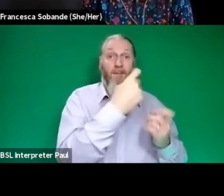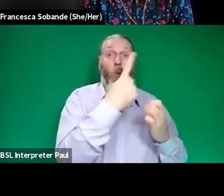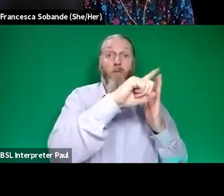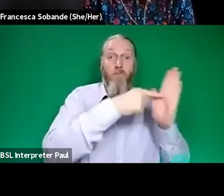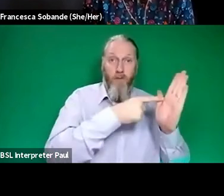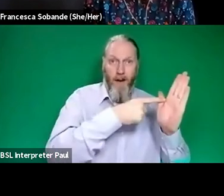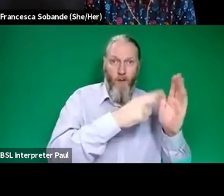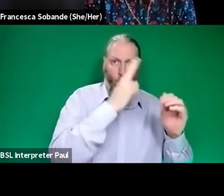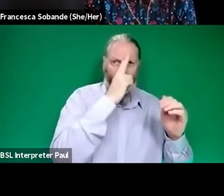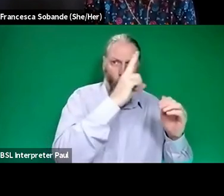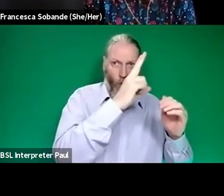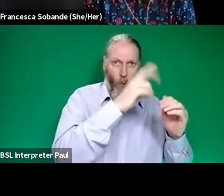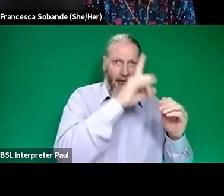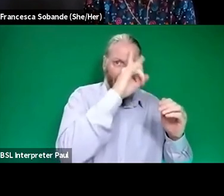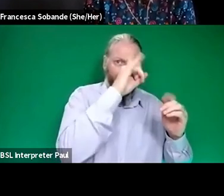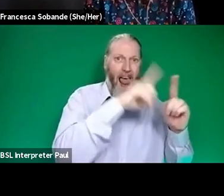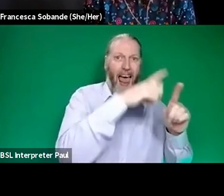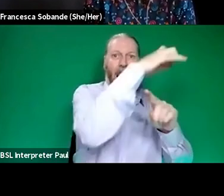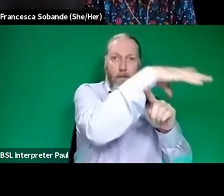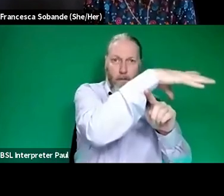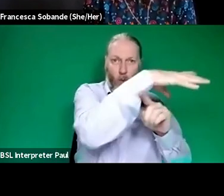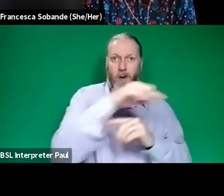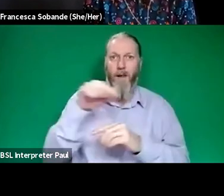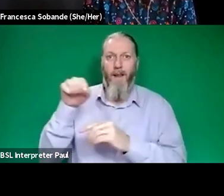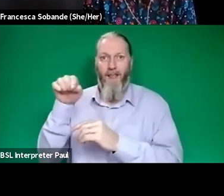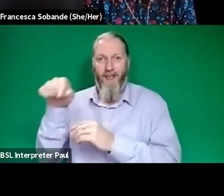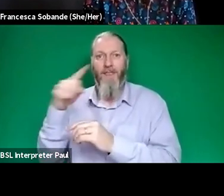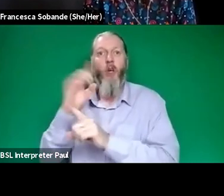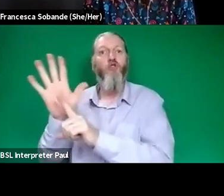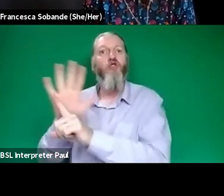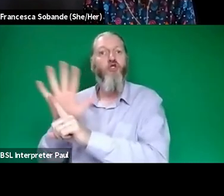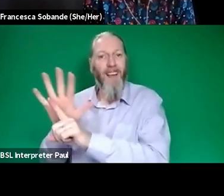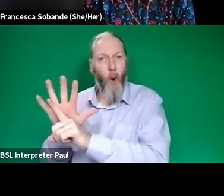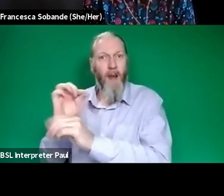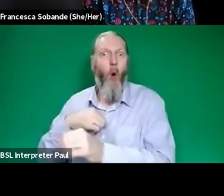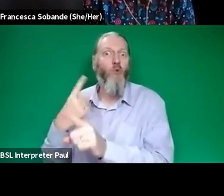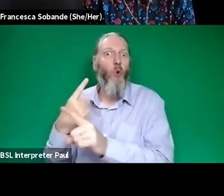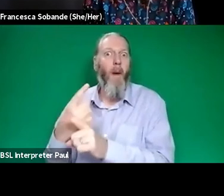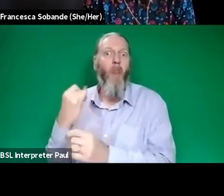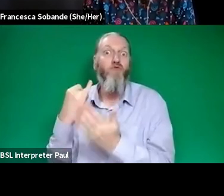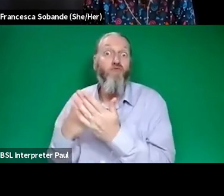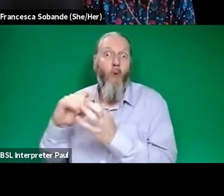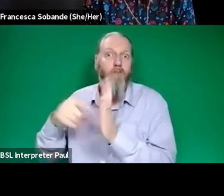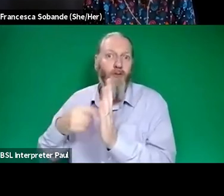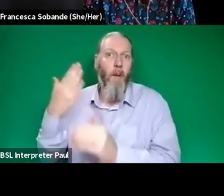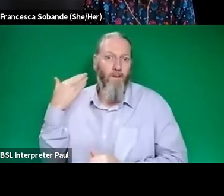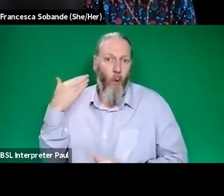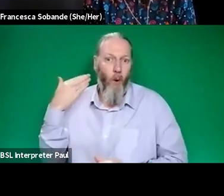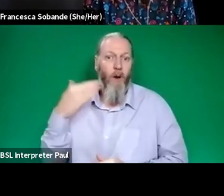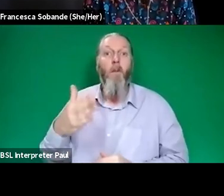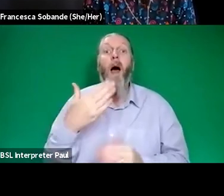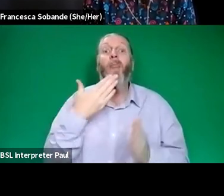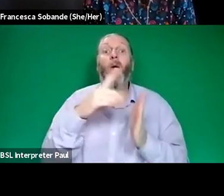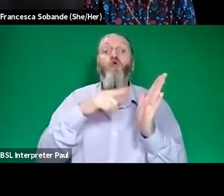and shadowing is another project. So I was referring to shadowing, and Joe has very kindly put links to both of